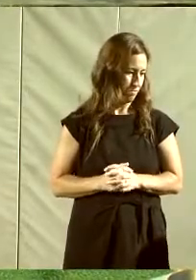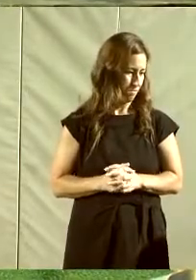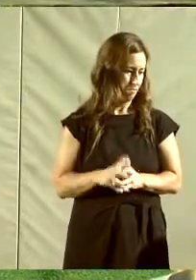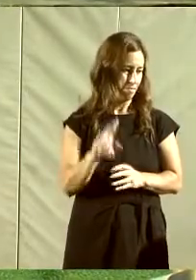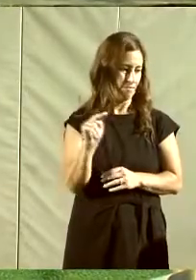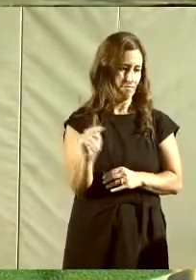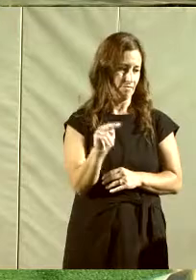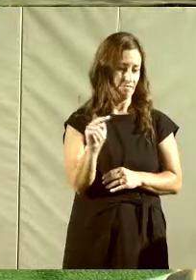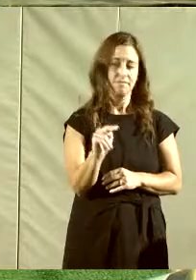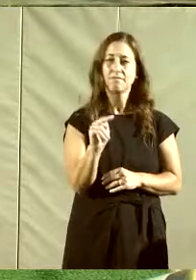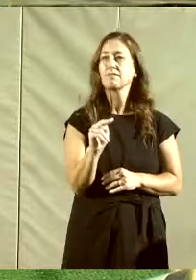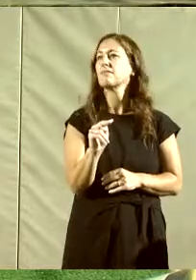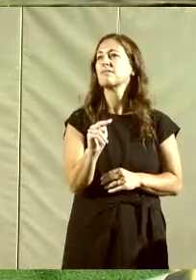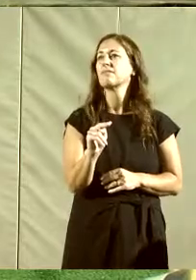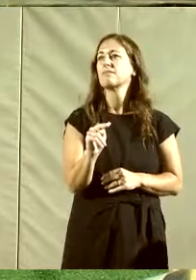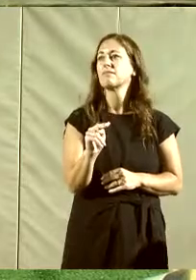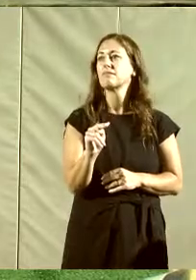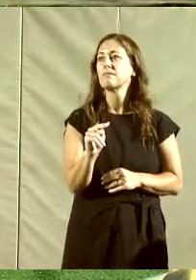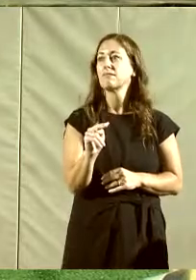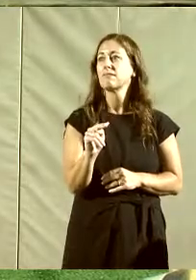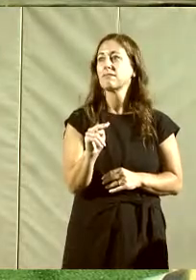Nathaniel.